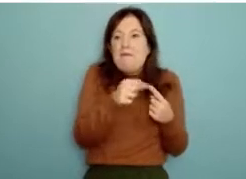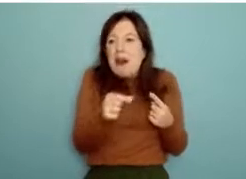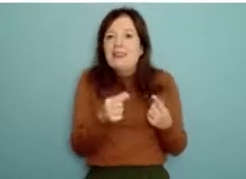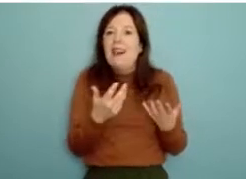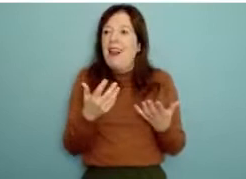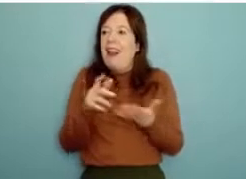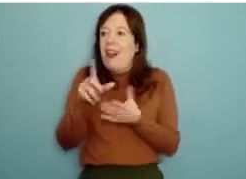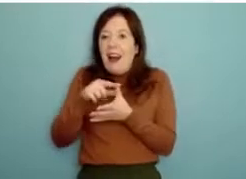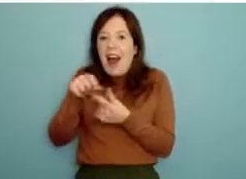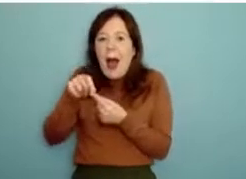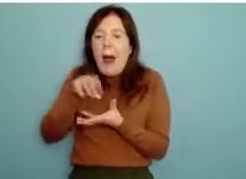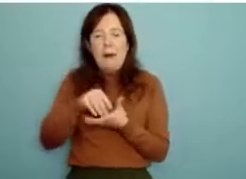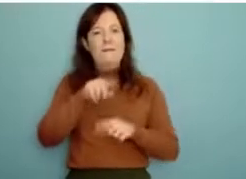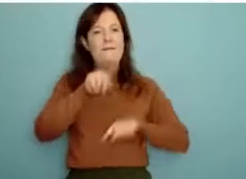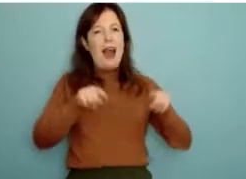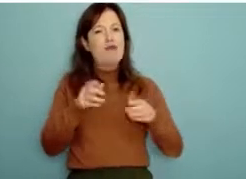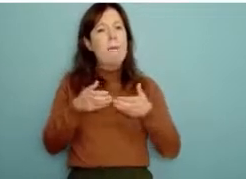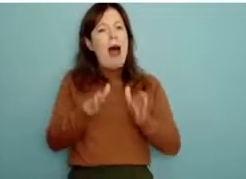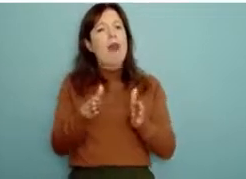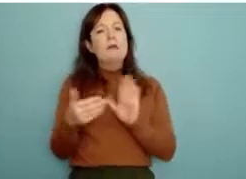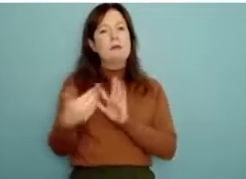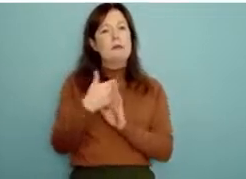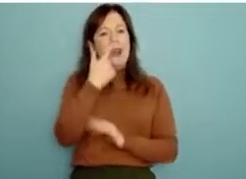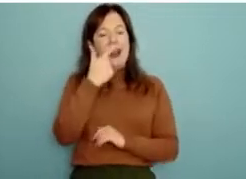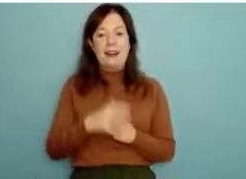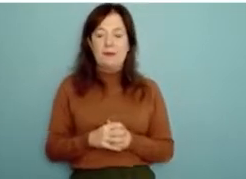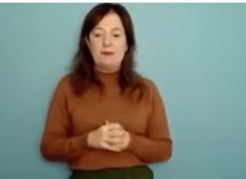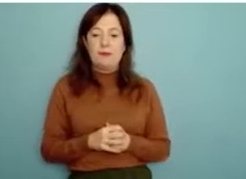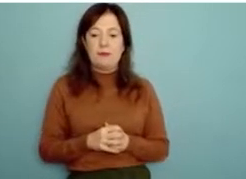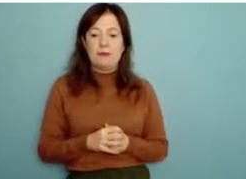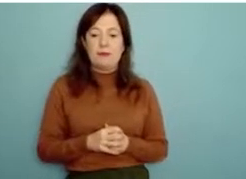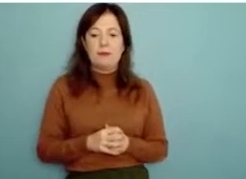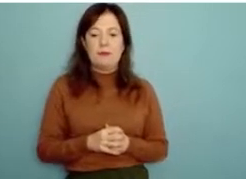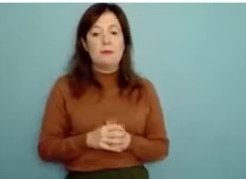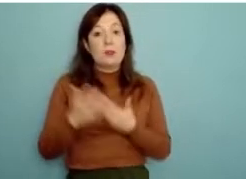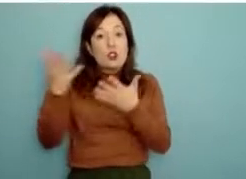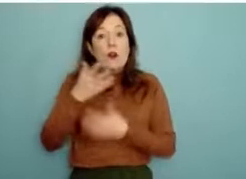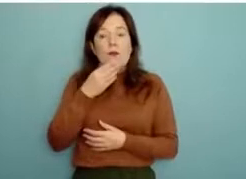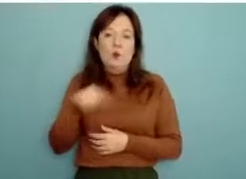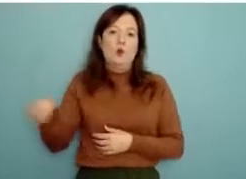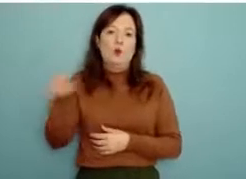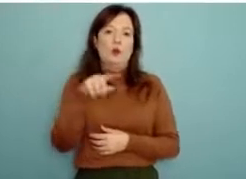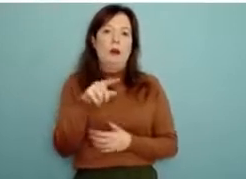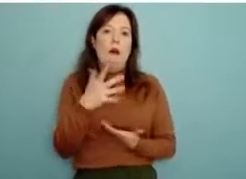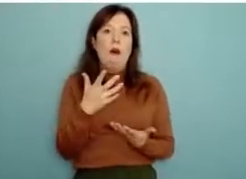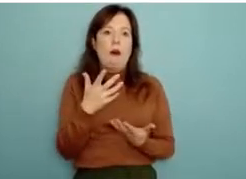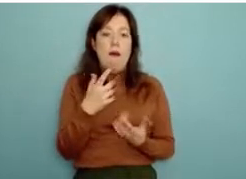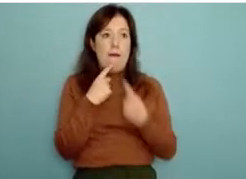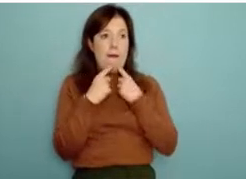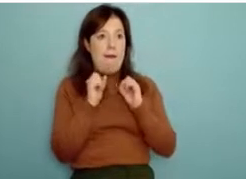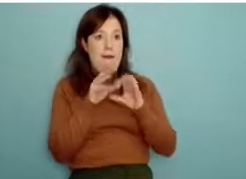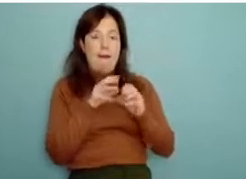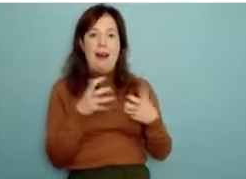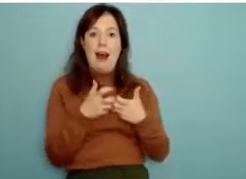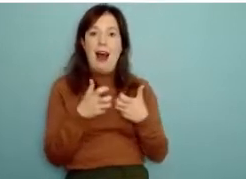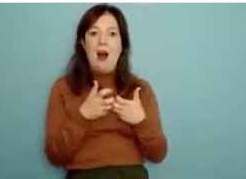individual. We need to make sure that therapists, service users and everyone can get access to kind of inputting data and also looking at their